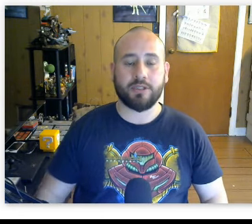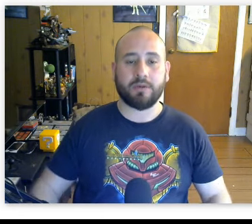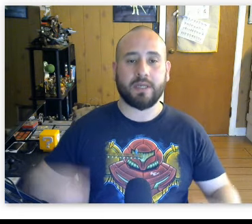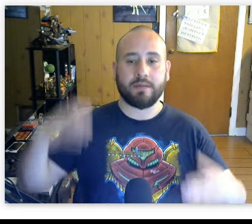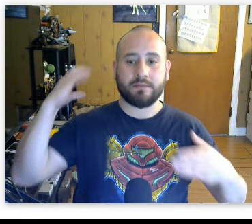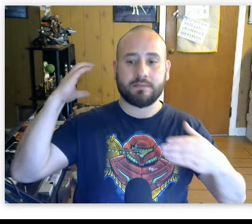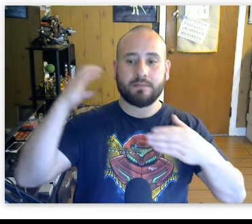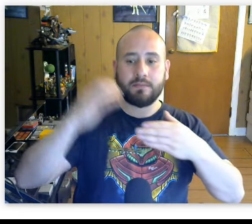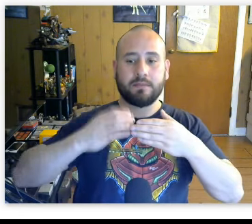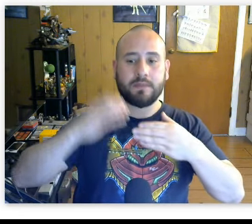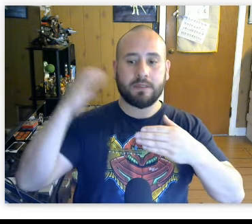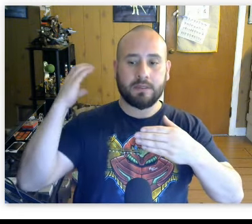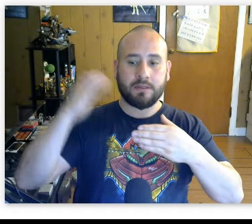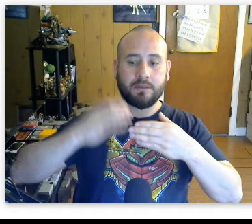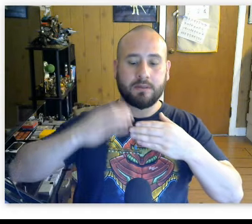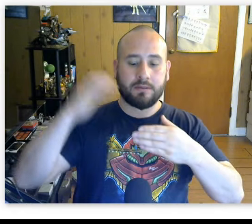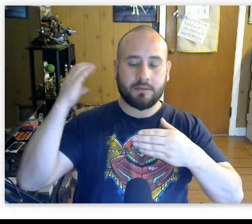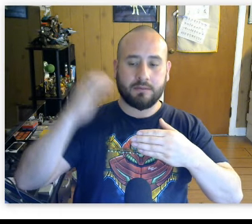Chipotle.